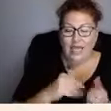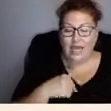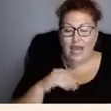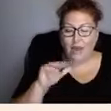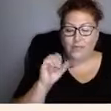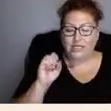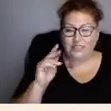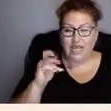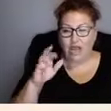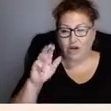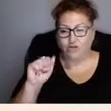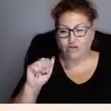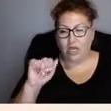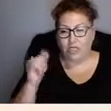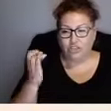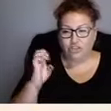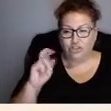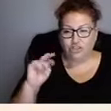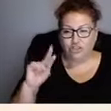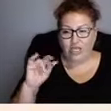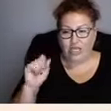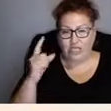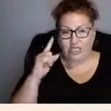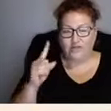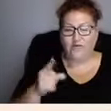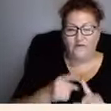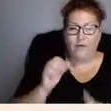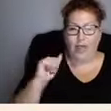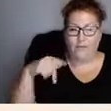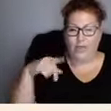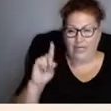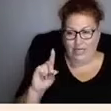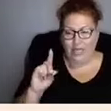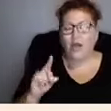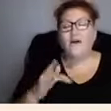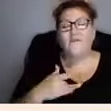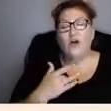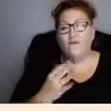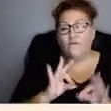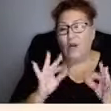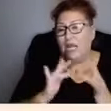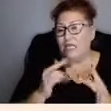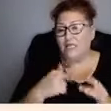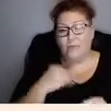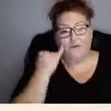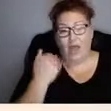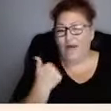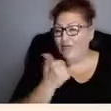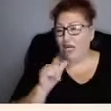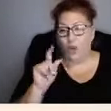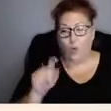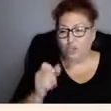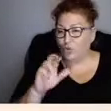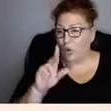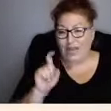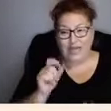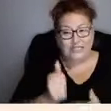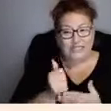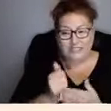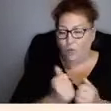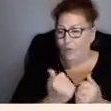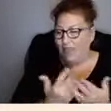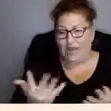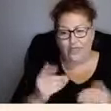with the Agency for Persons with Disabilities. Feel free to contact me if you have any questions or need assistance with anything you're focusing